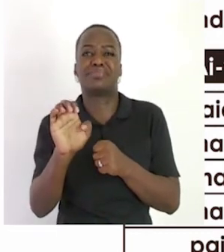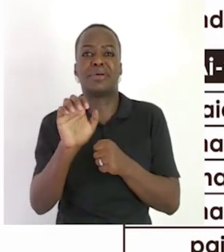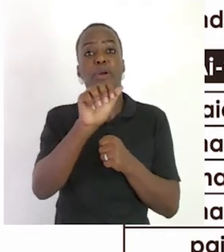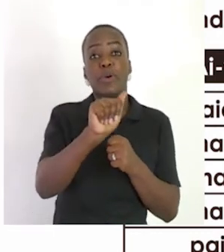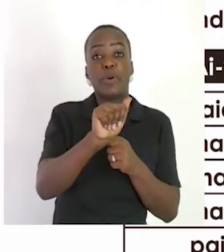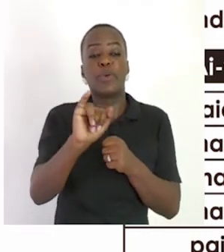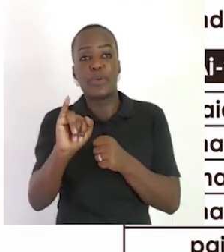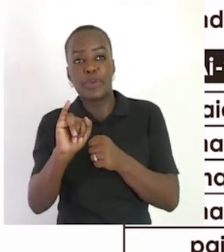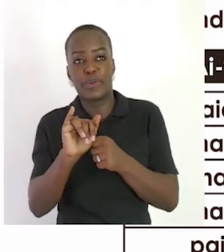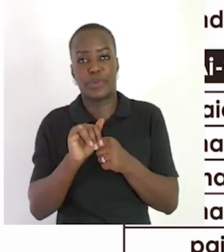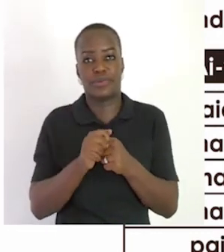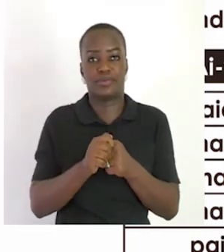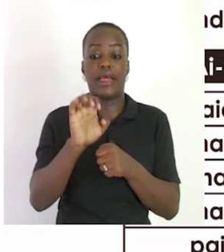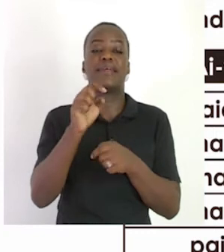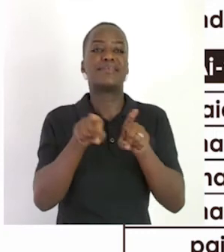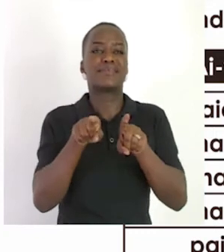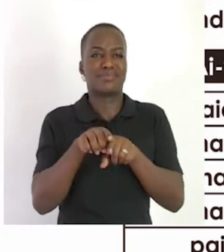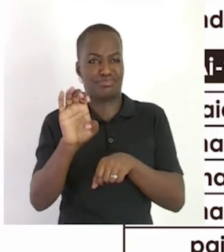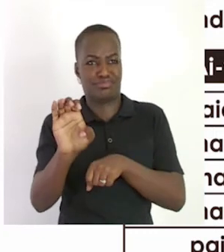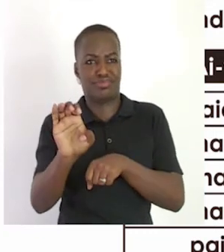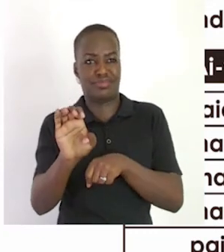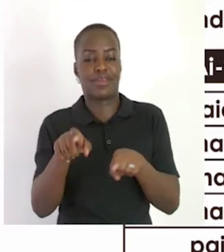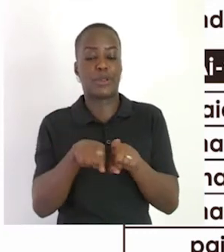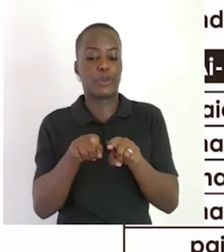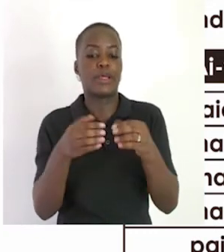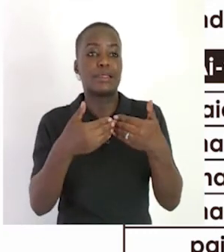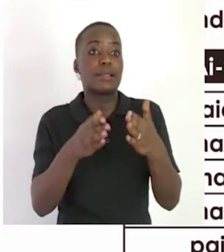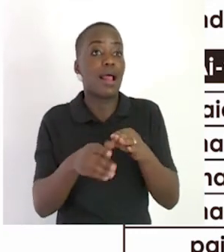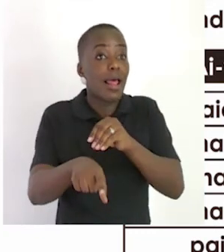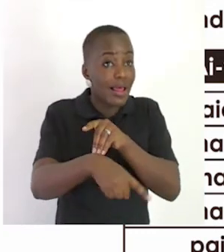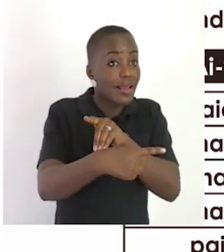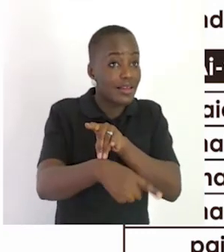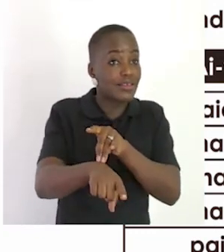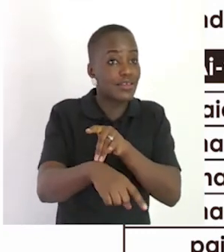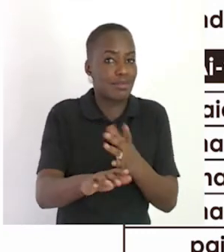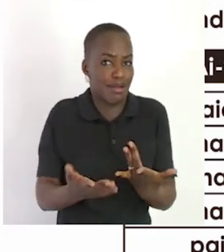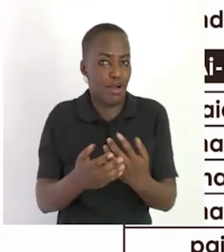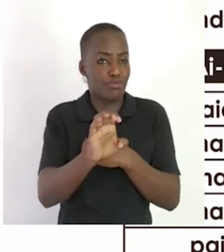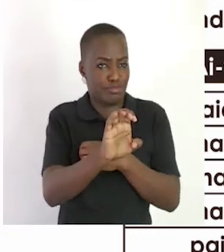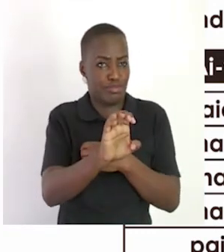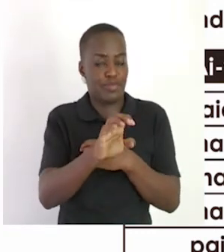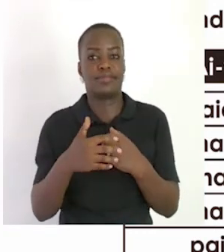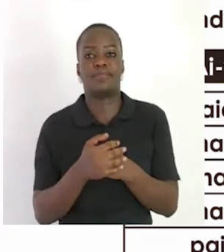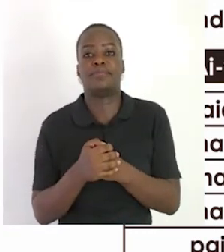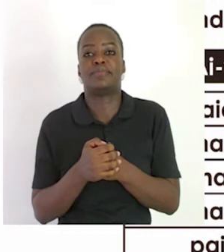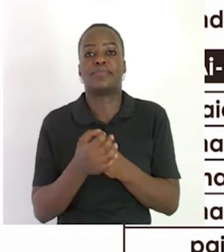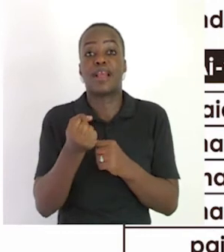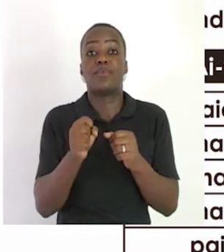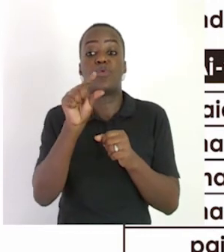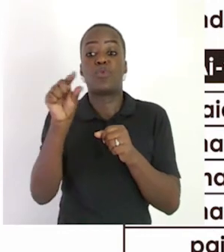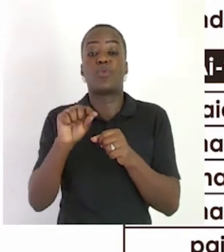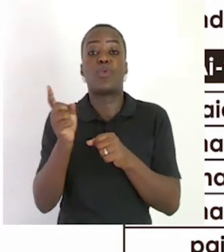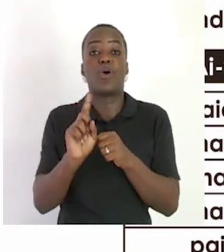saying A, almost like how we say elephant, but a little bit different. The words we have